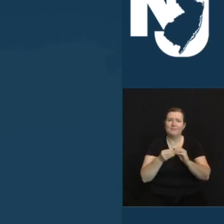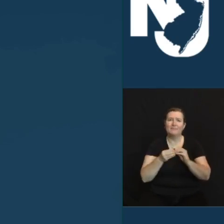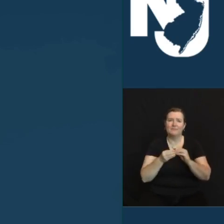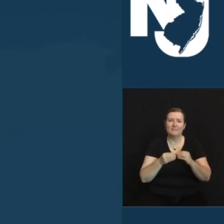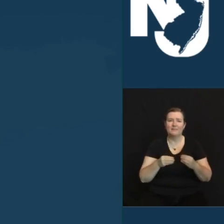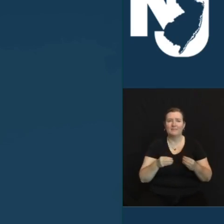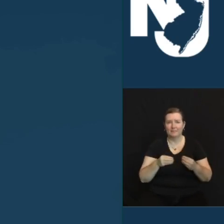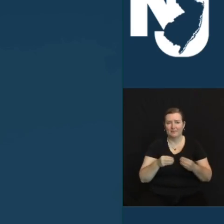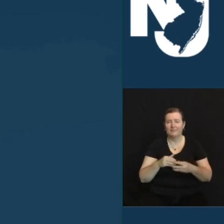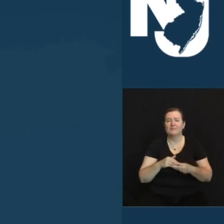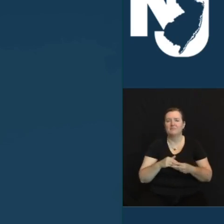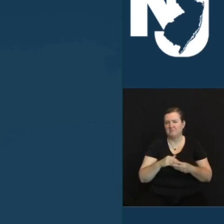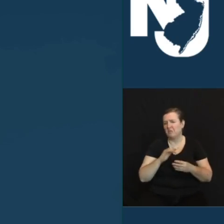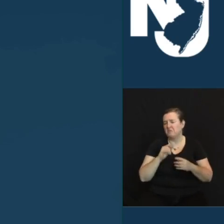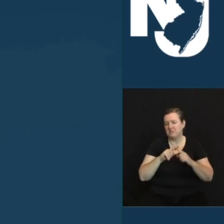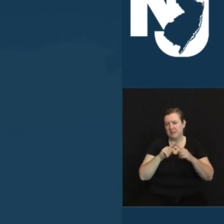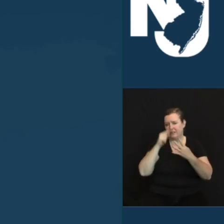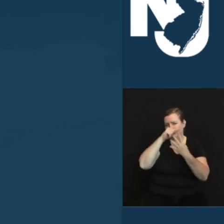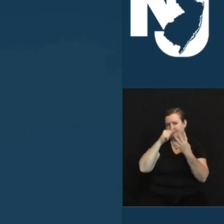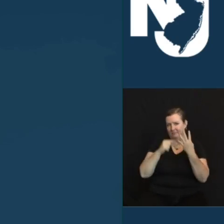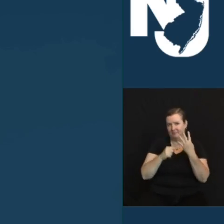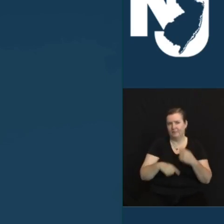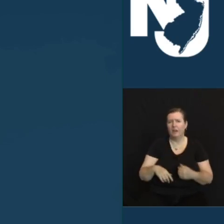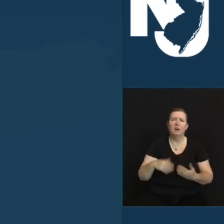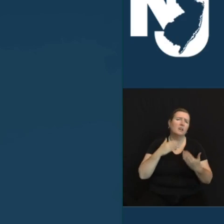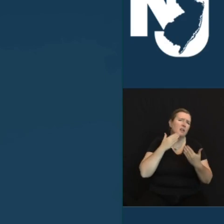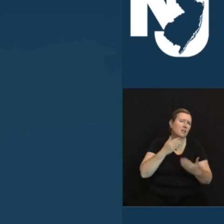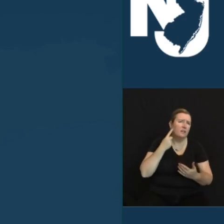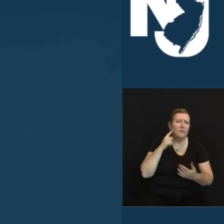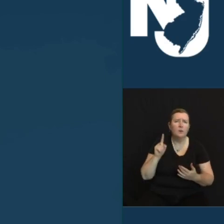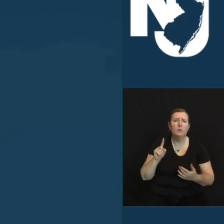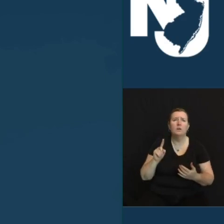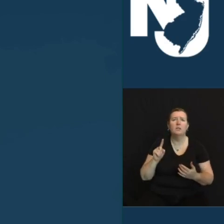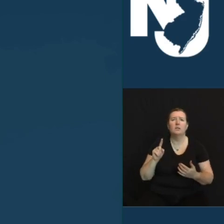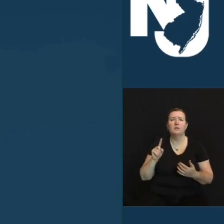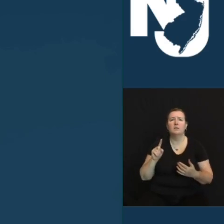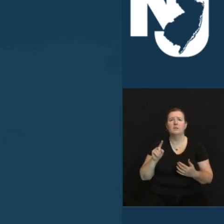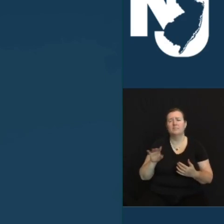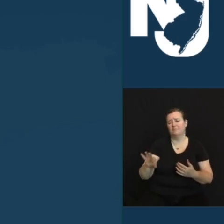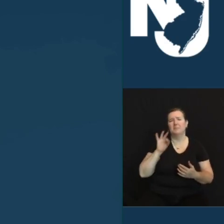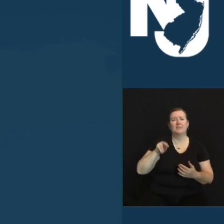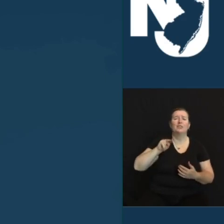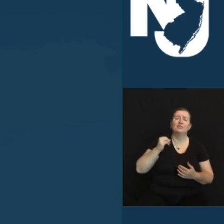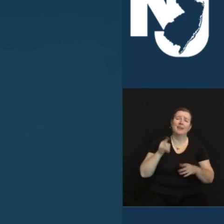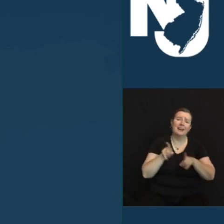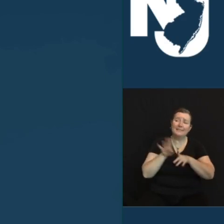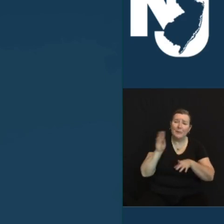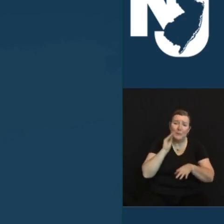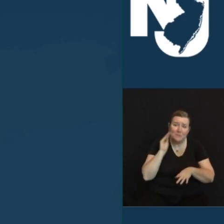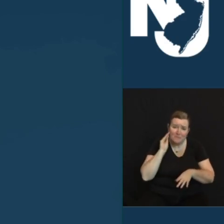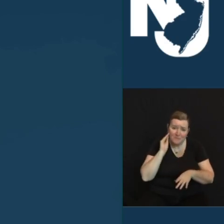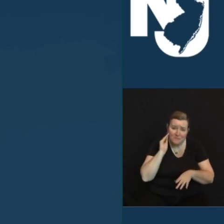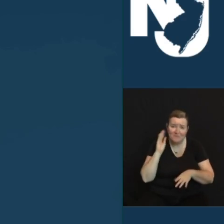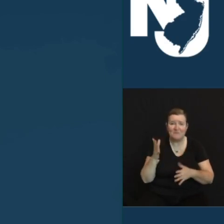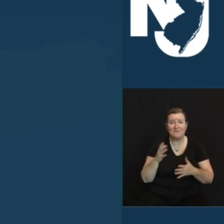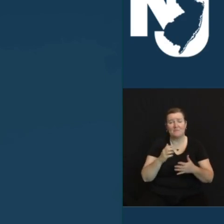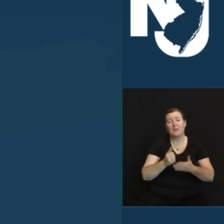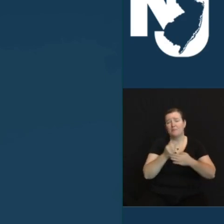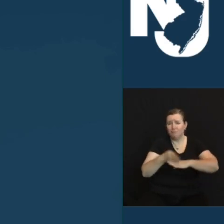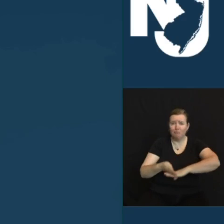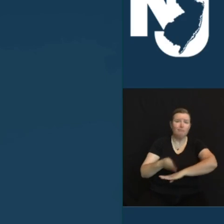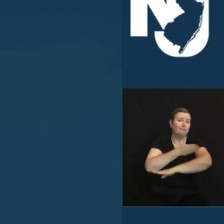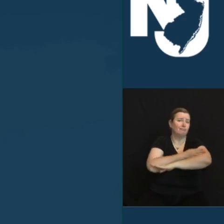Marianne. We thank Domenic for making New Jersey his home and for adding so much to the community, and may God bless and watch over